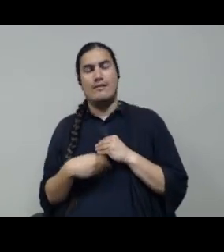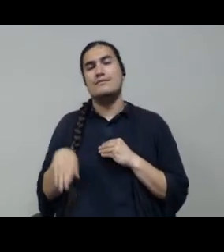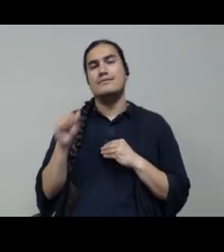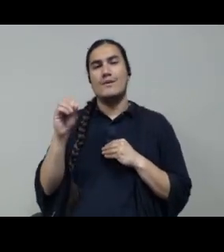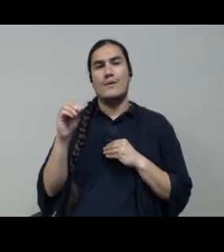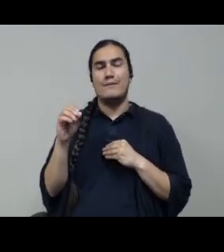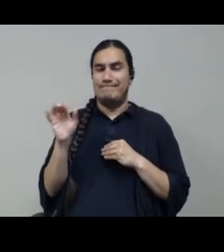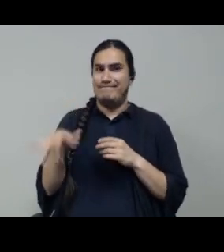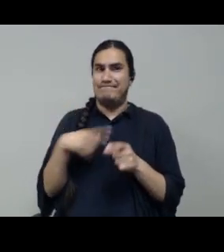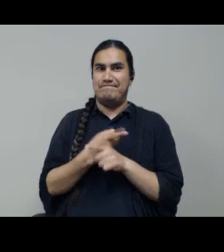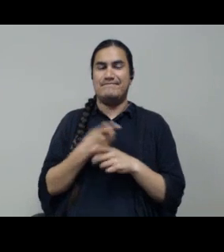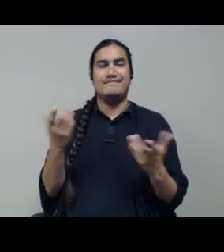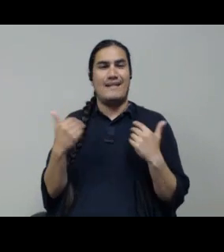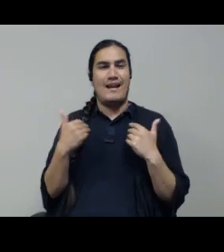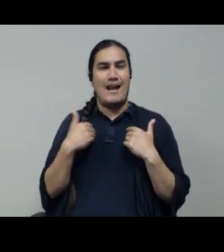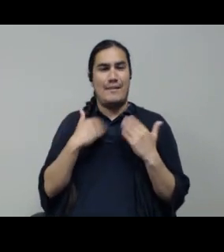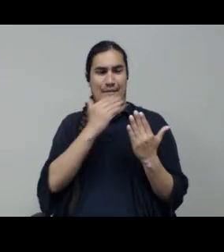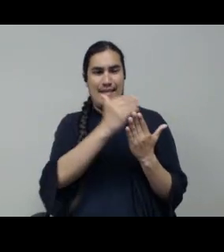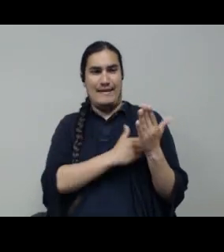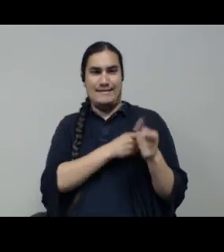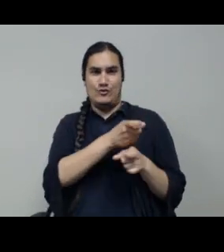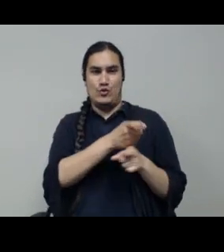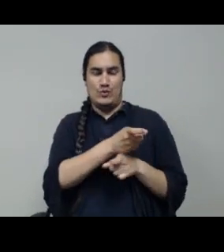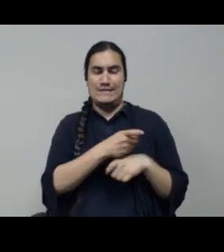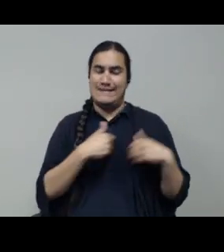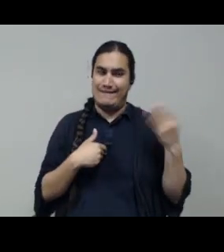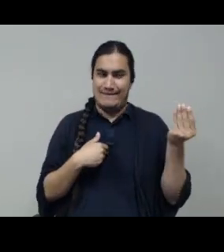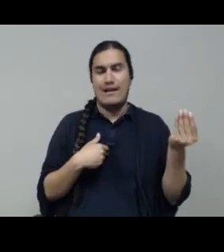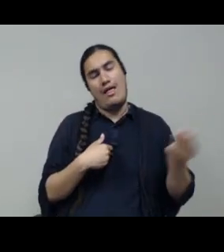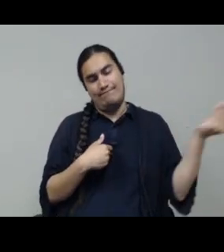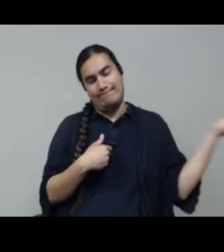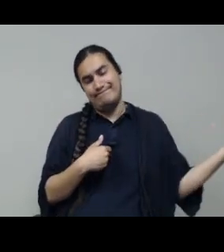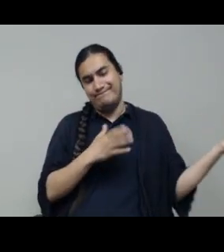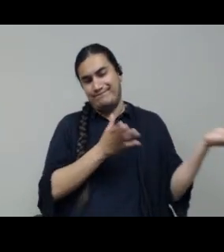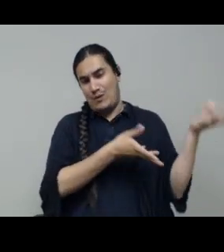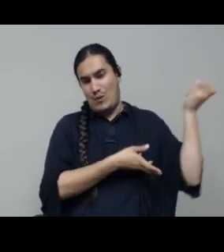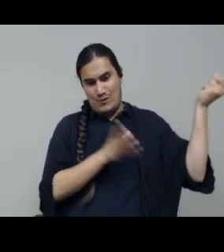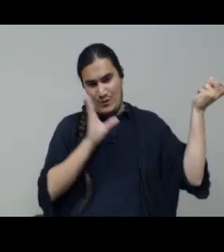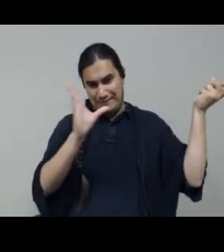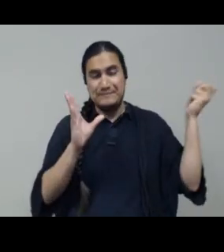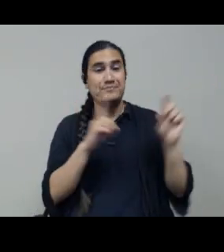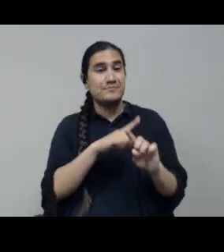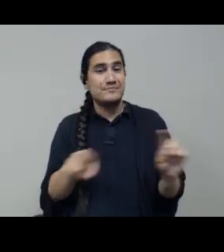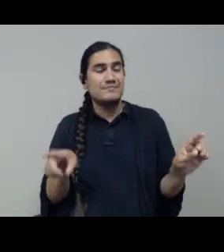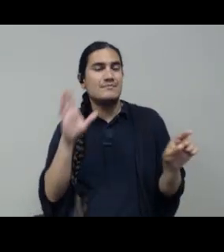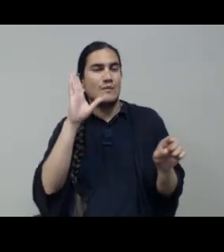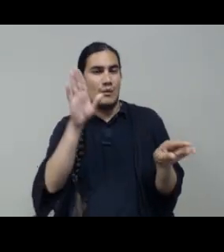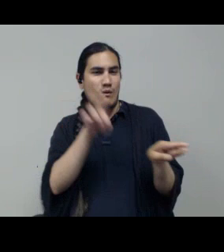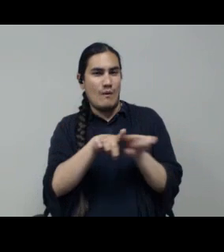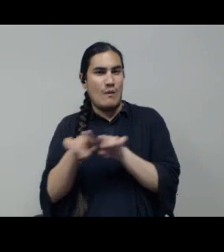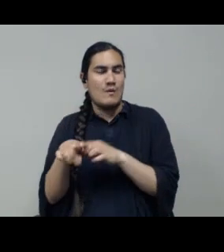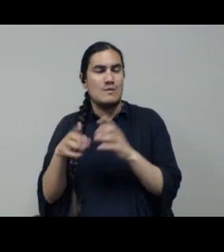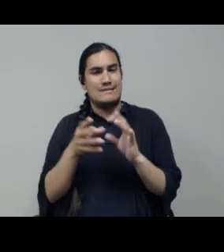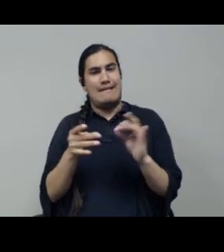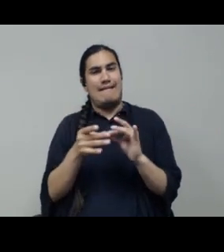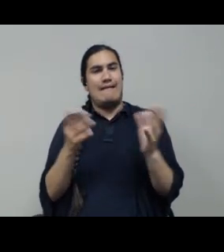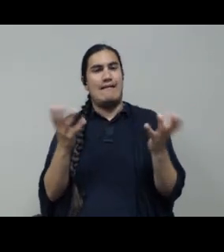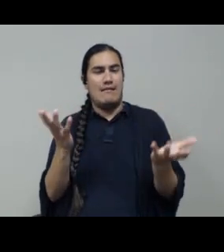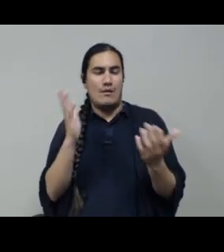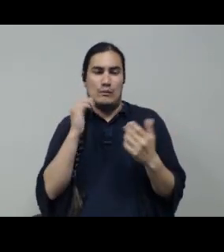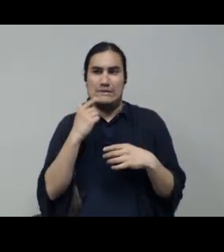Yeah, that's right. I had my list of jokes coming, but I set those aside. So I would also say that and I'm gonna say